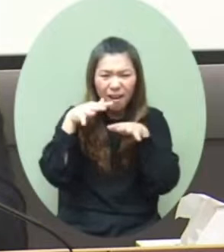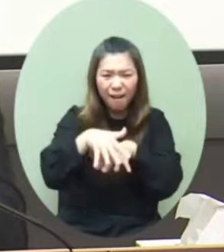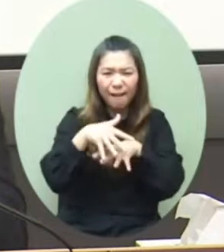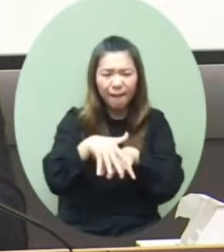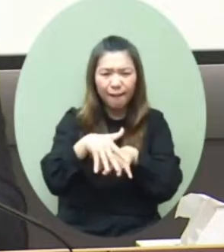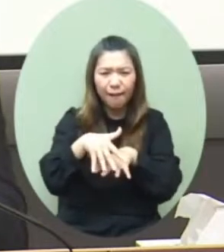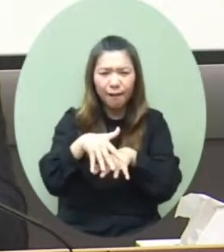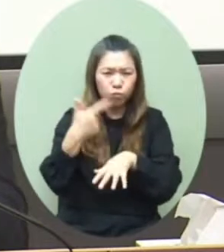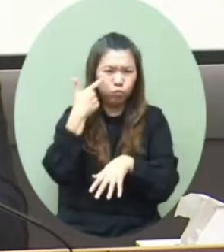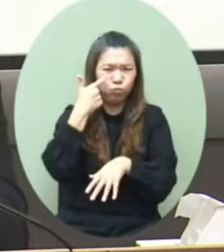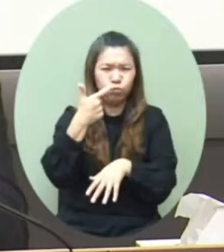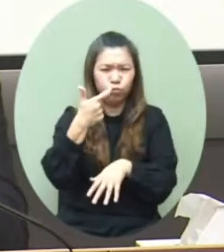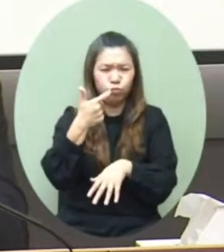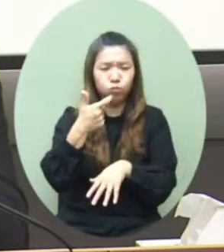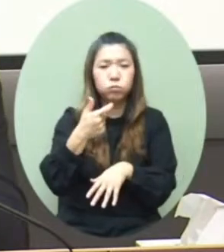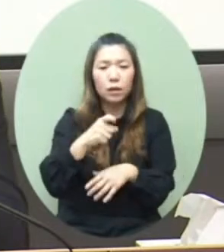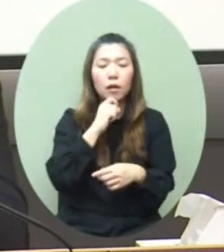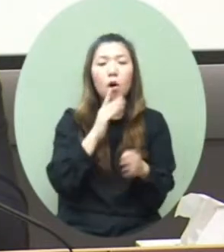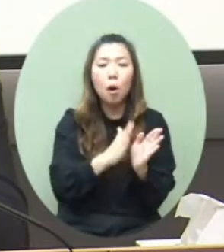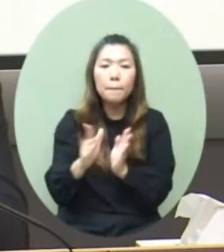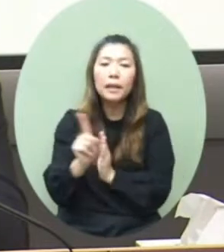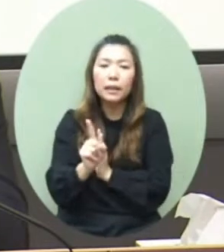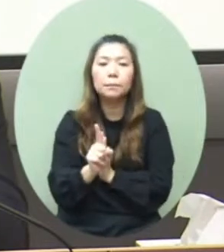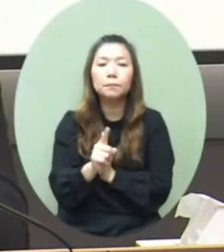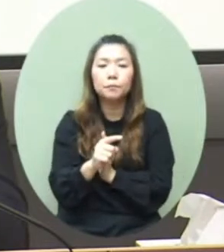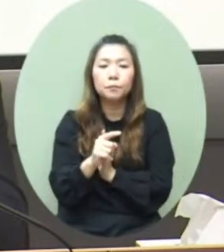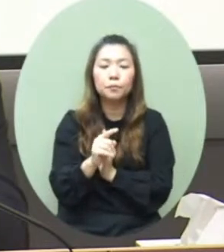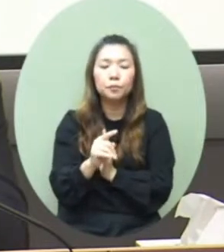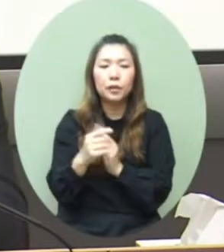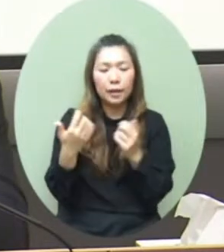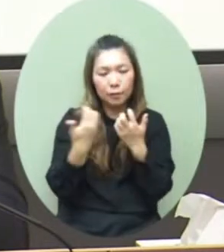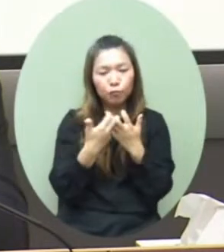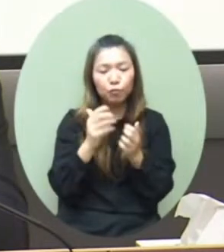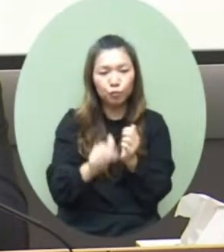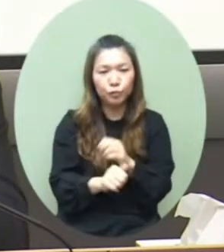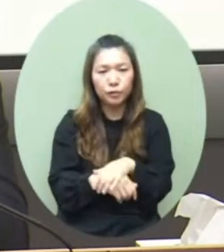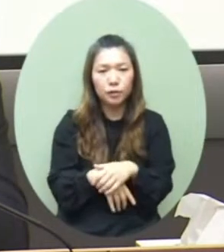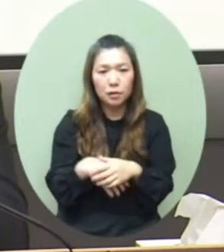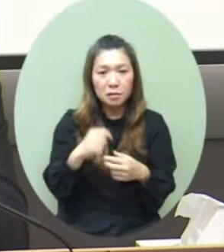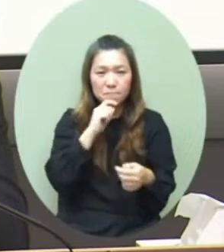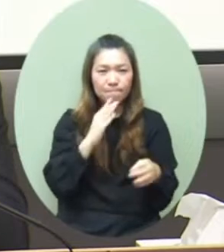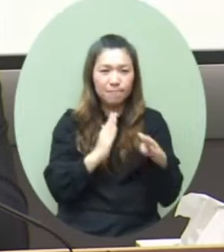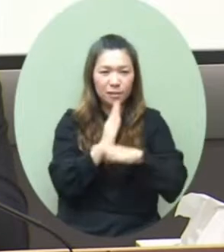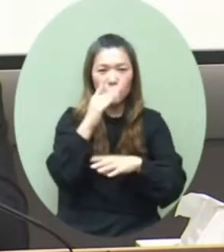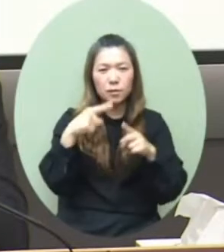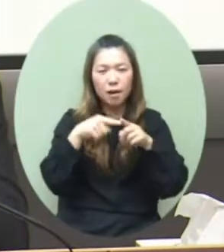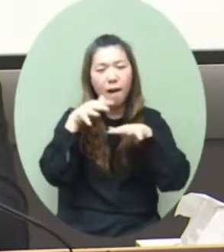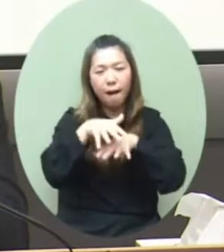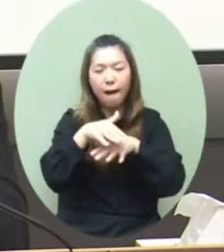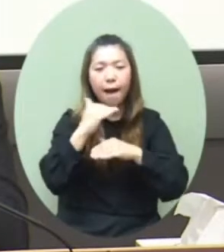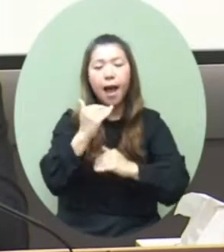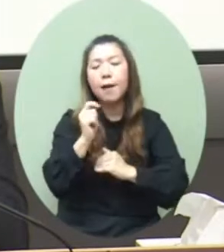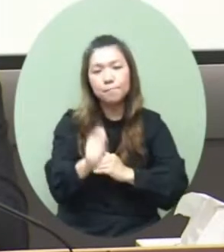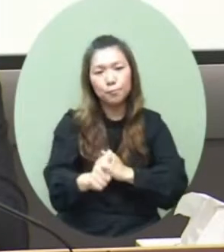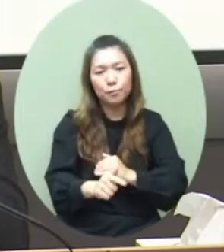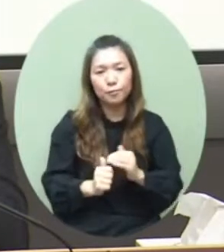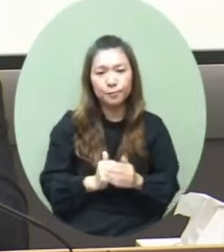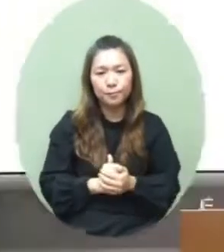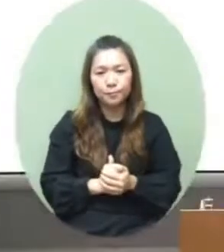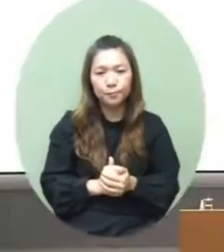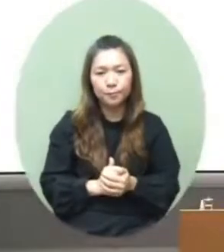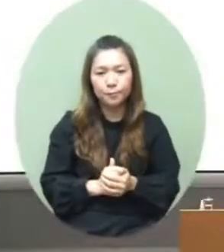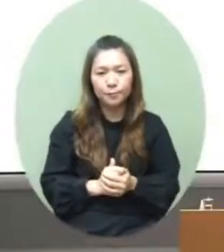the relevant bureaus on the crowd control and crowd management. But we're